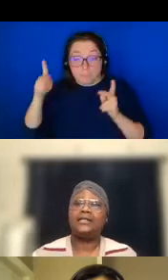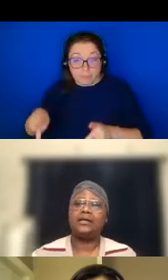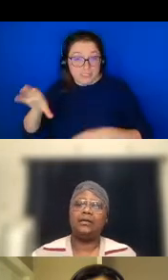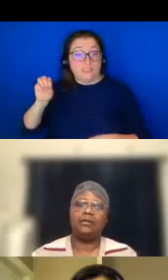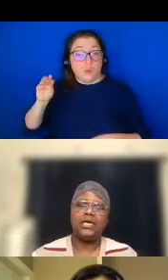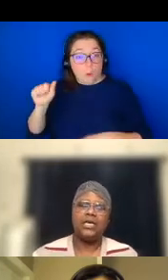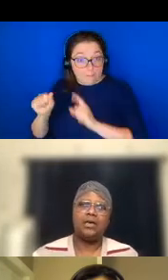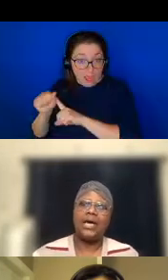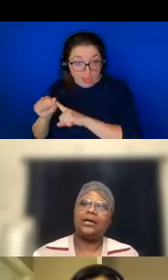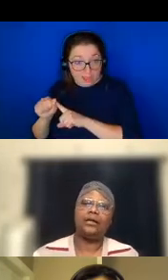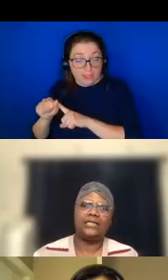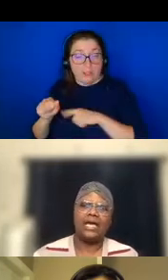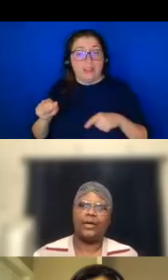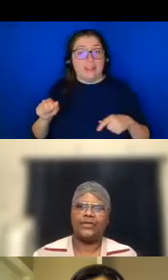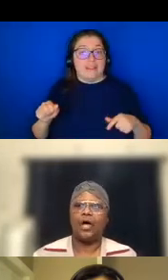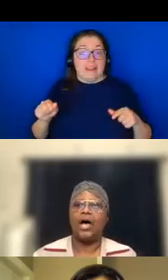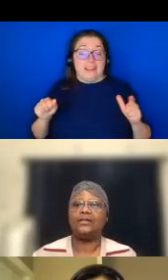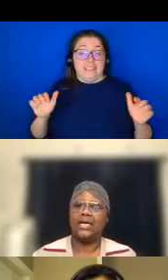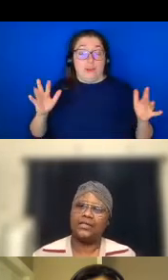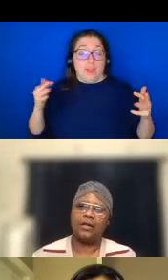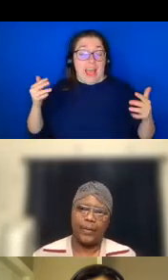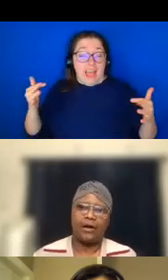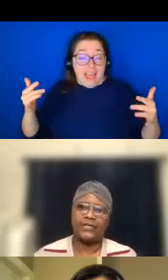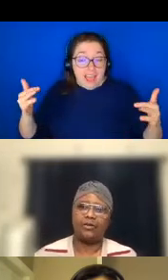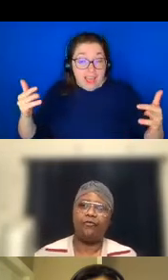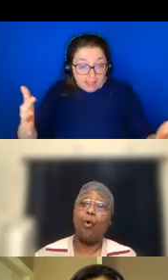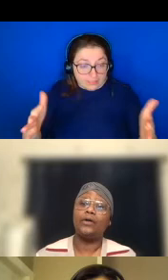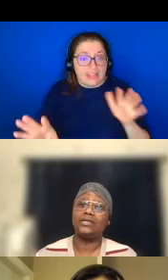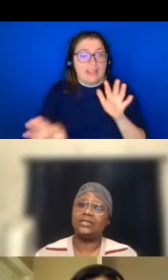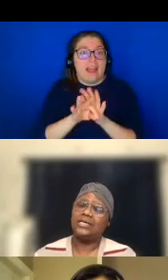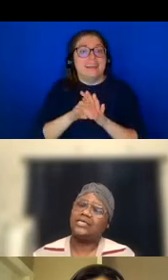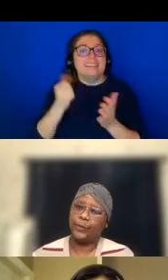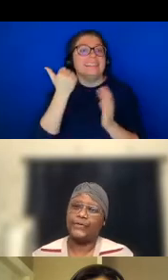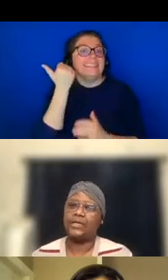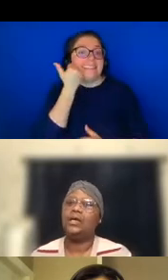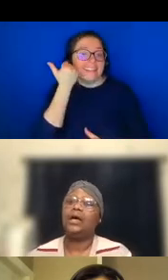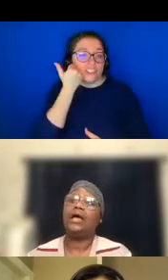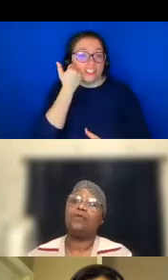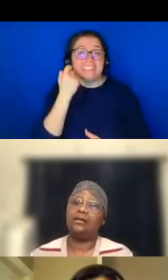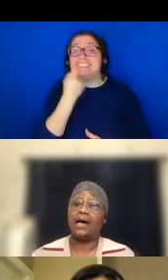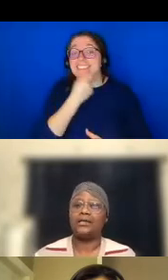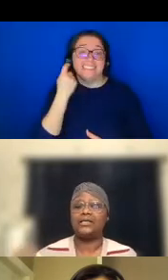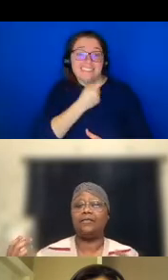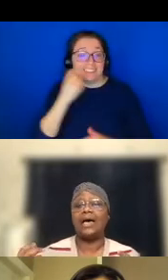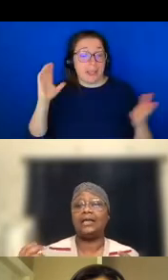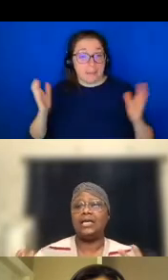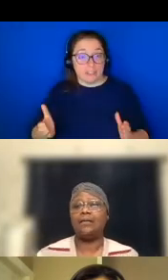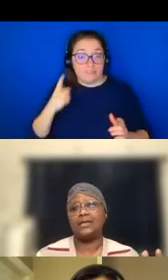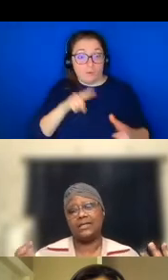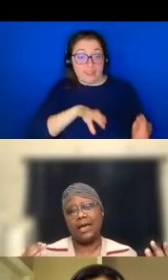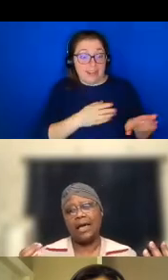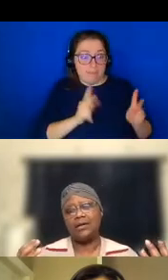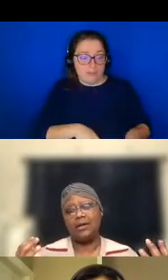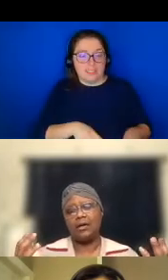that the medical examiner sought dental comparison for the deceased person and realized that